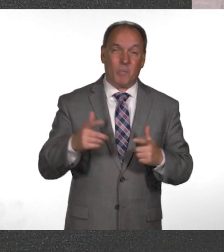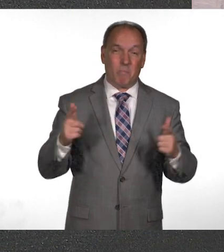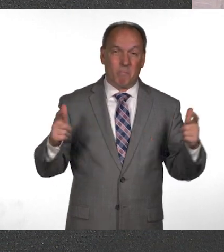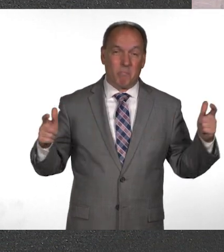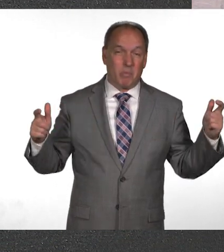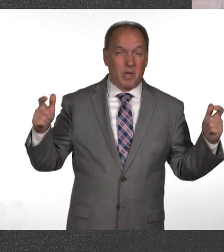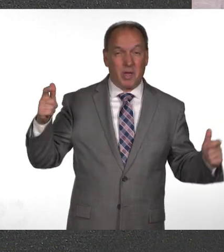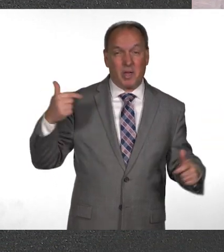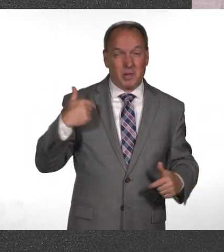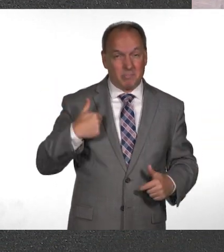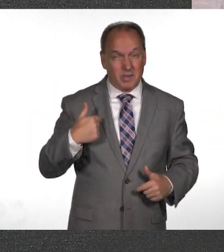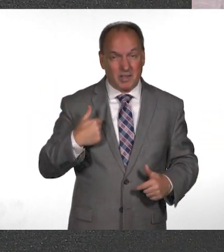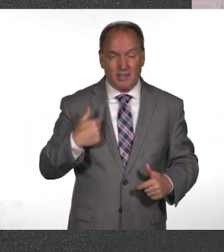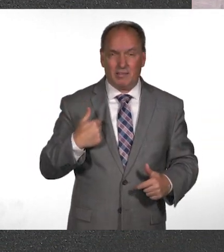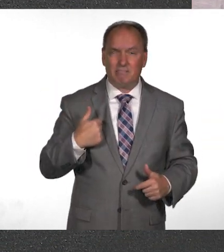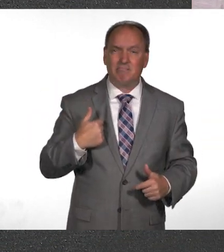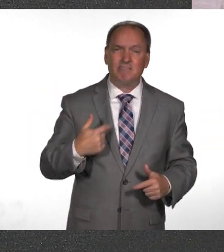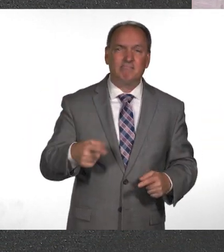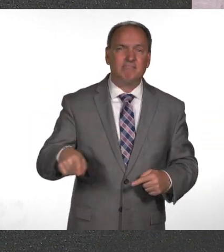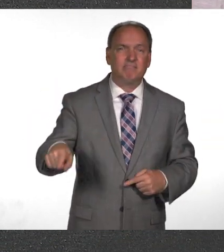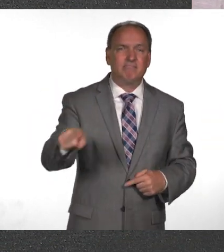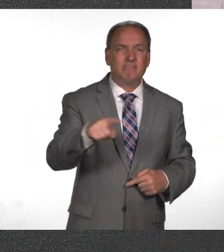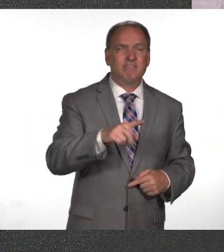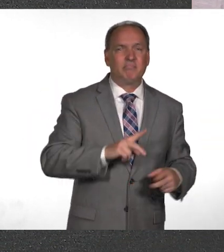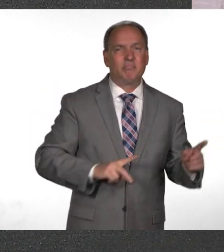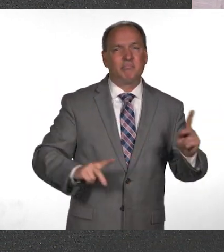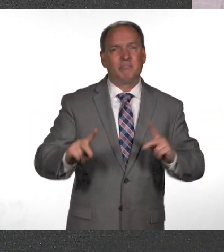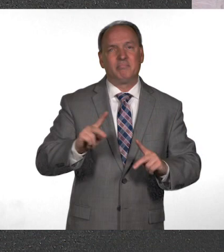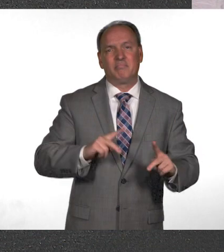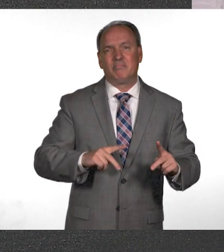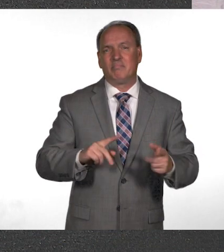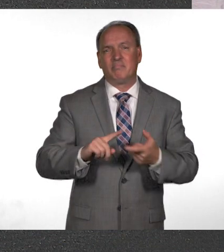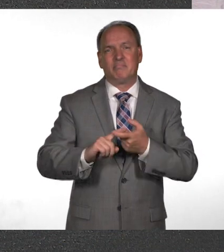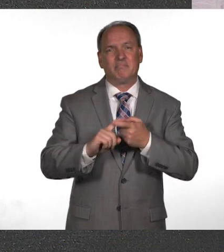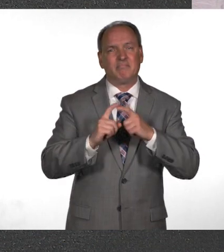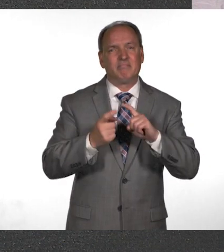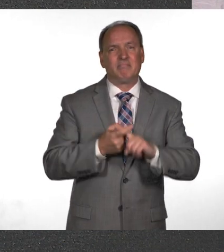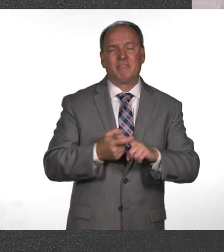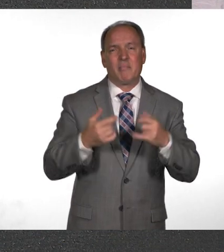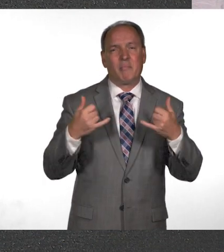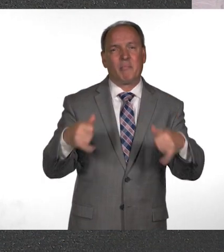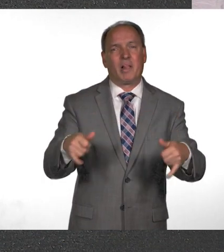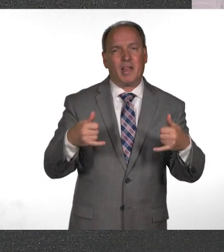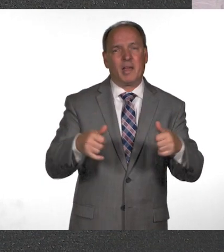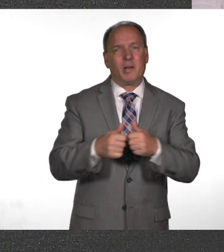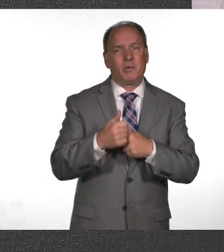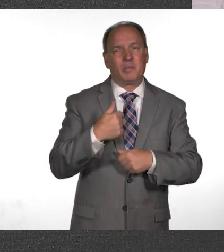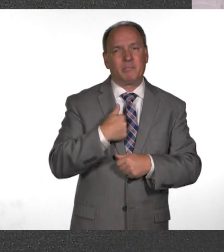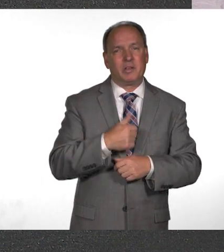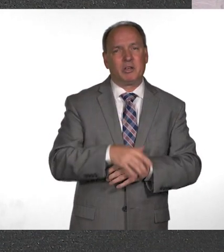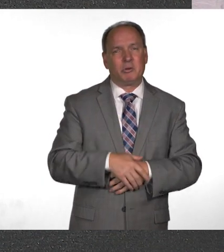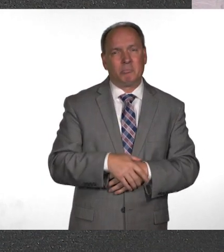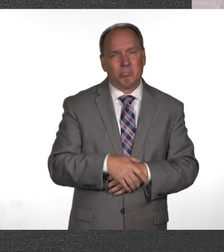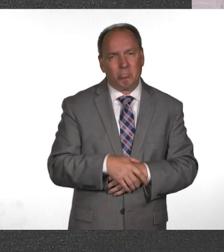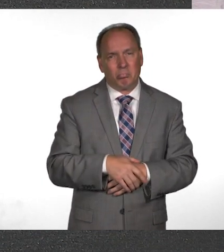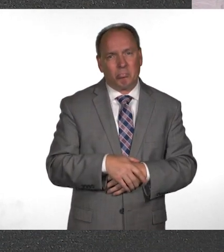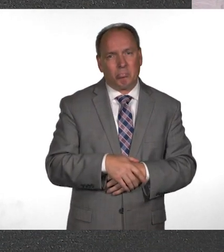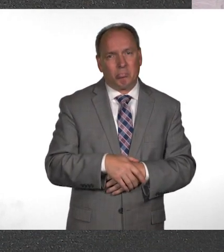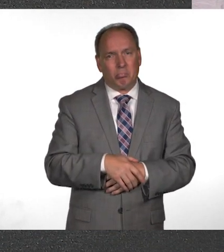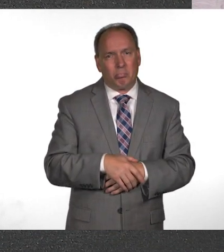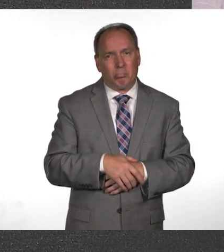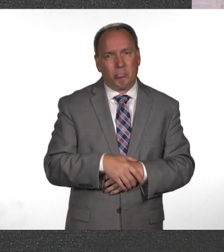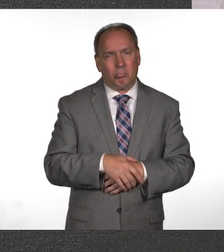So big that no one will play with me.